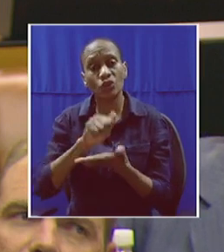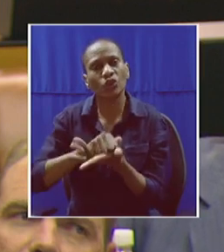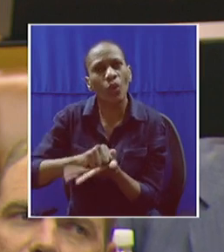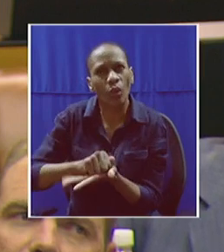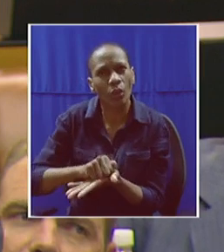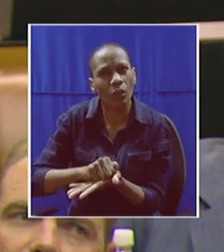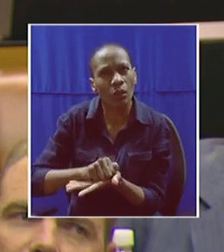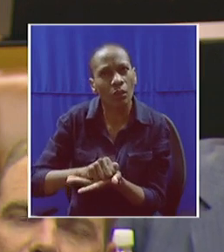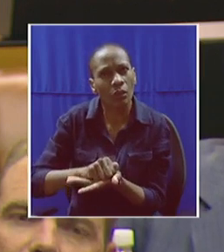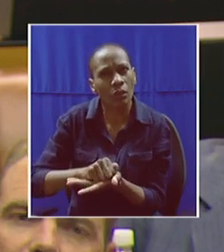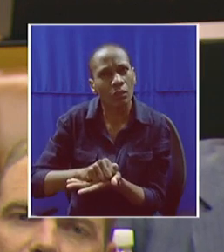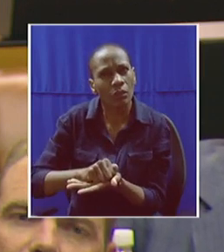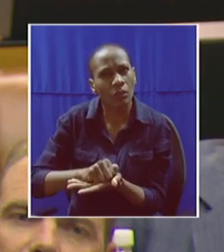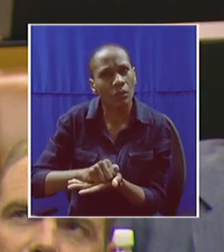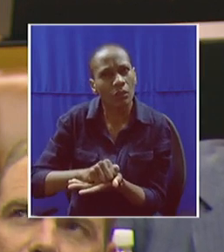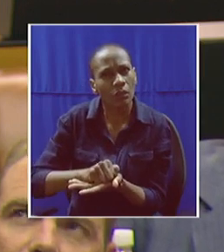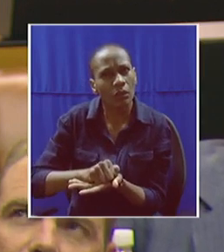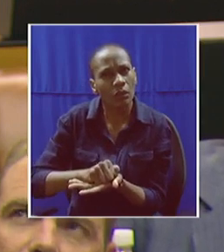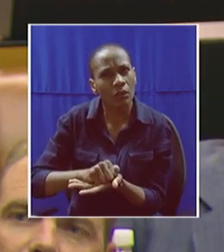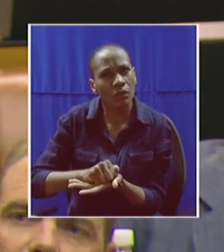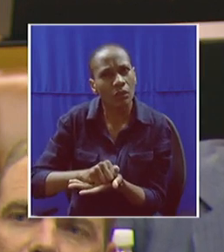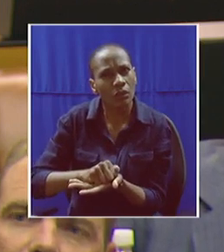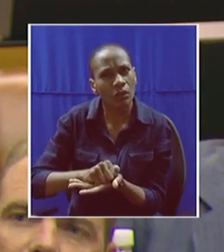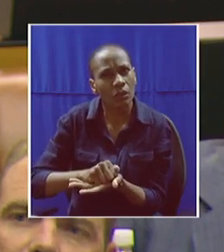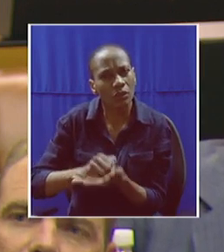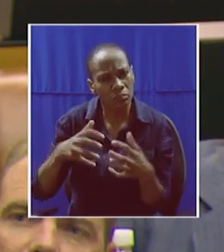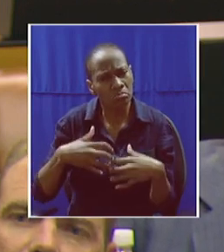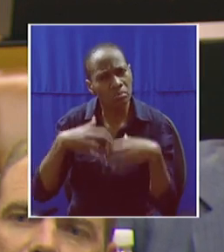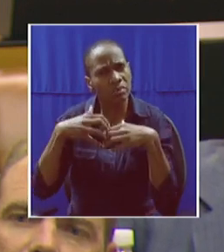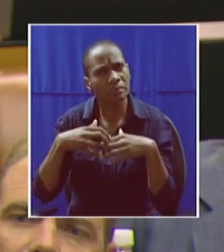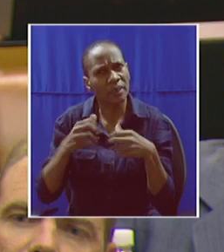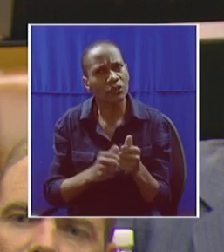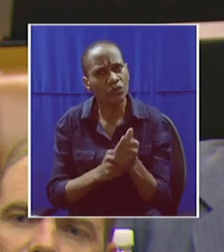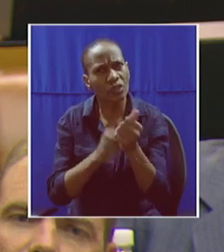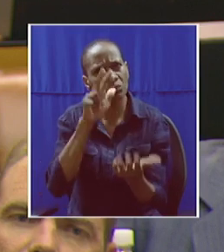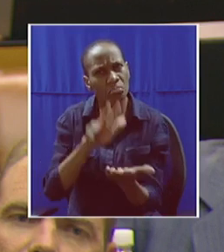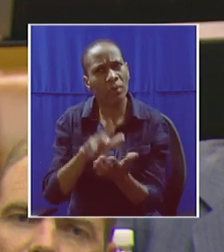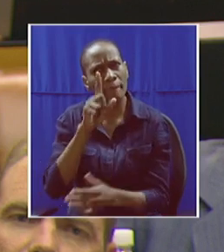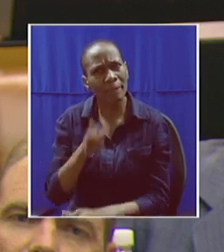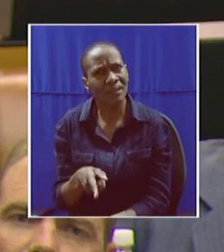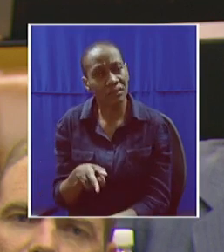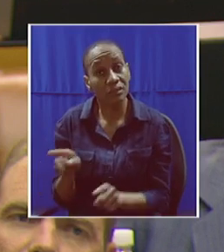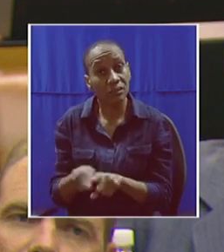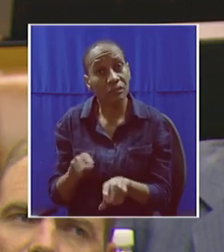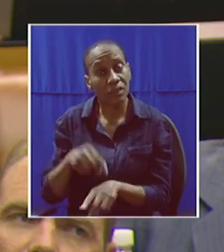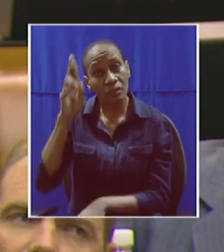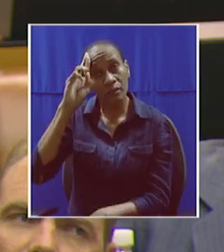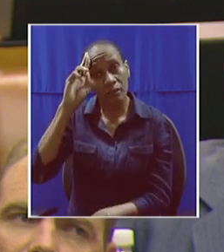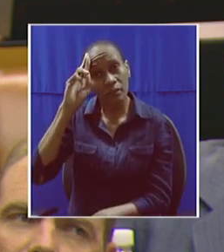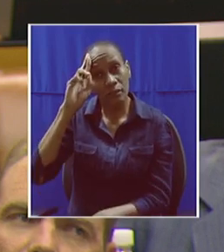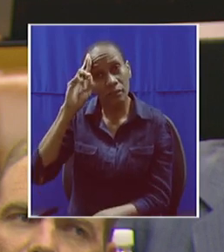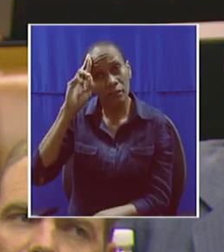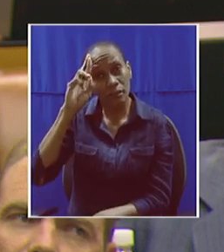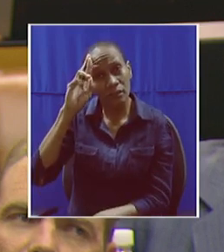very uh well worked out exit strategy for coal and taking into account all the possibilities